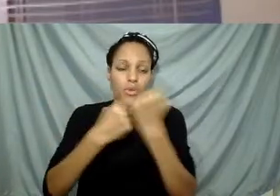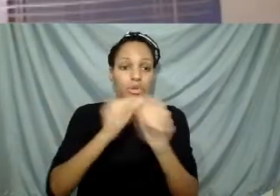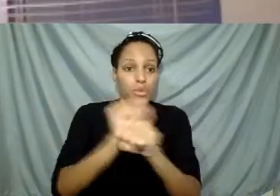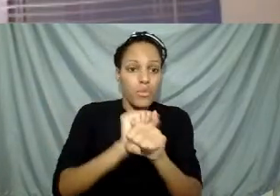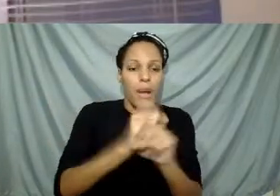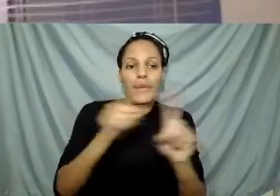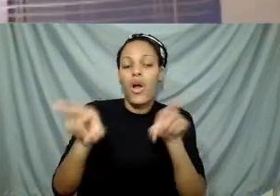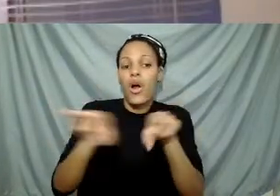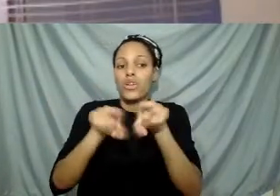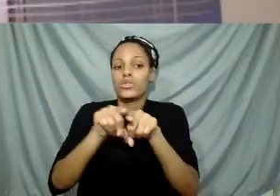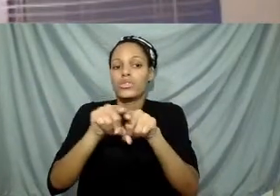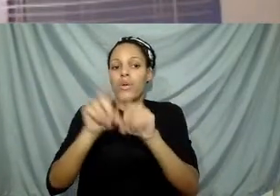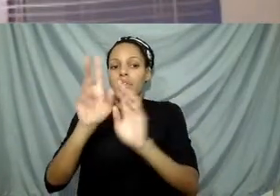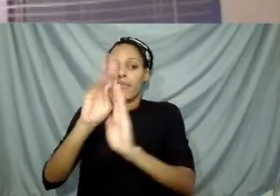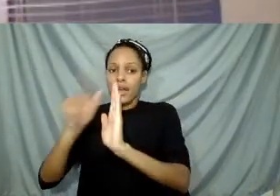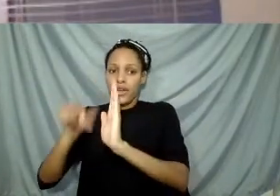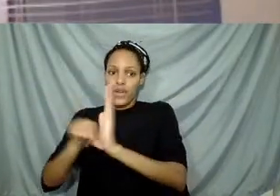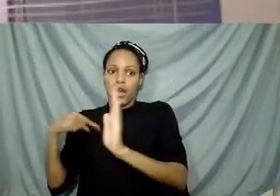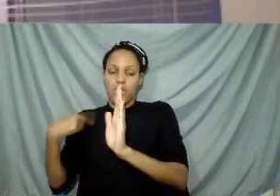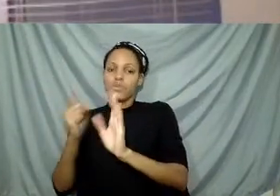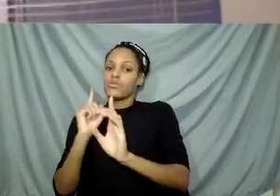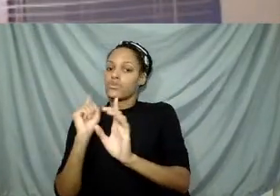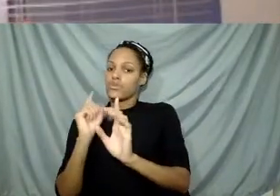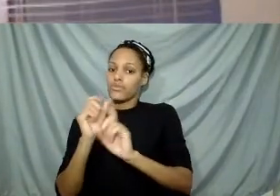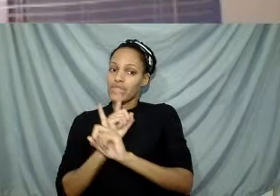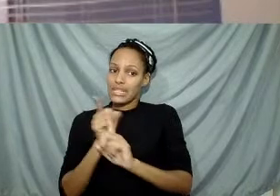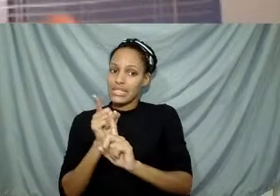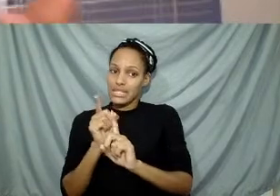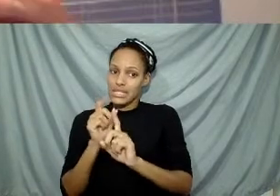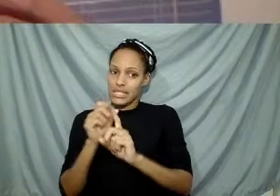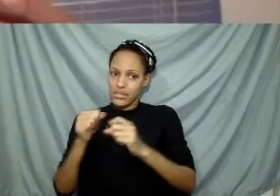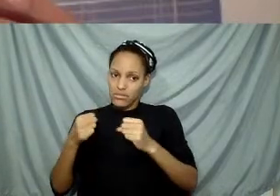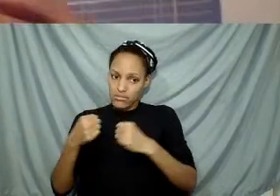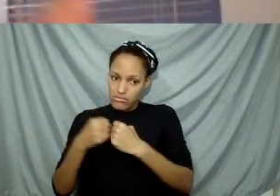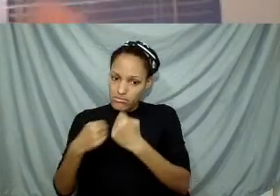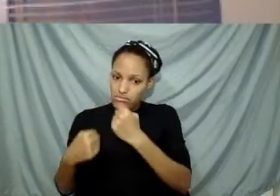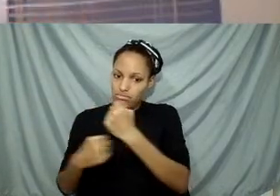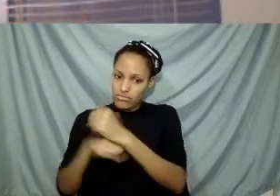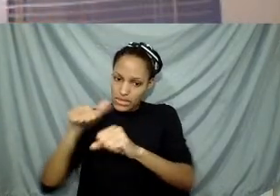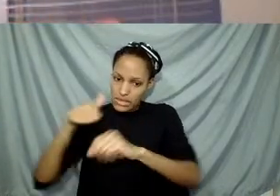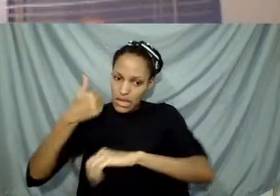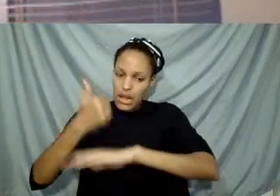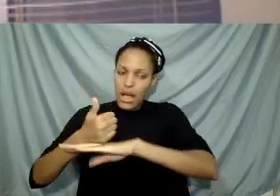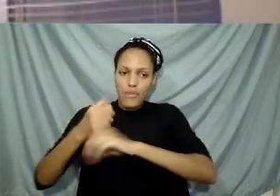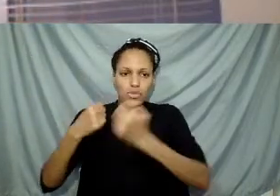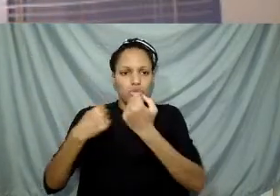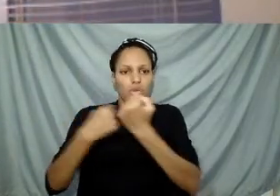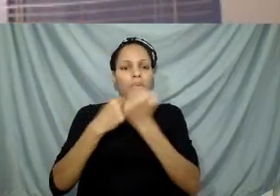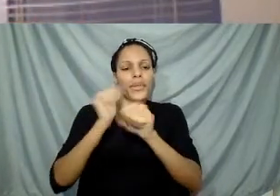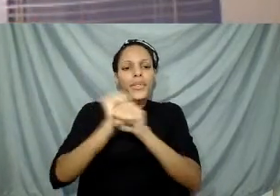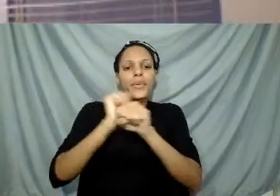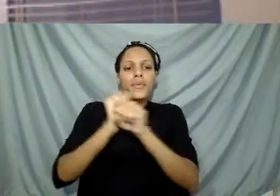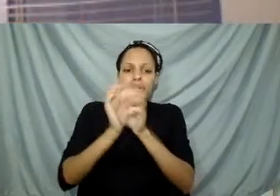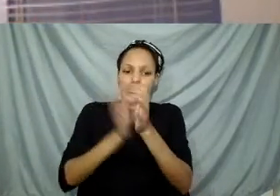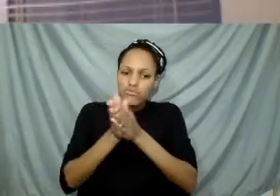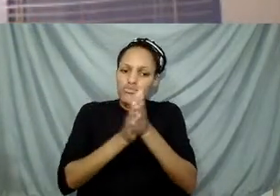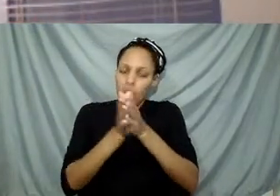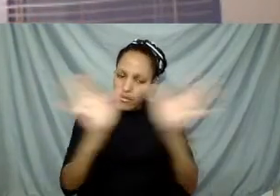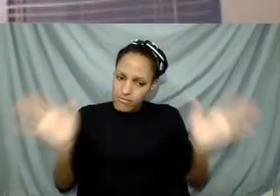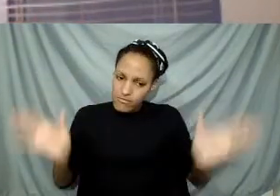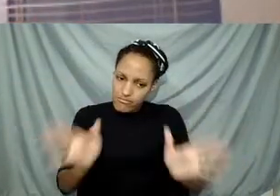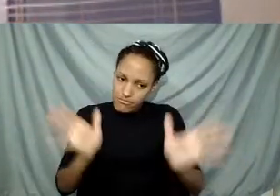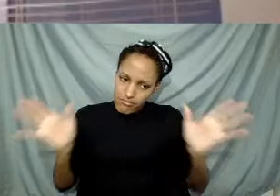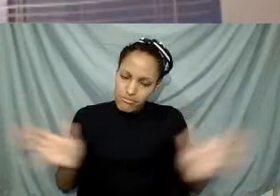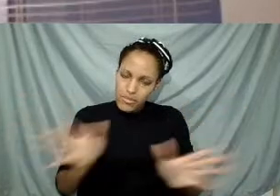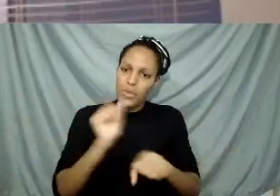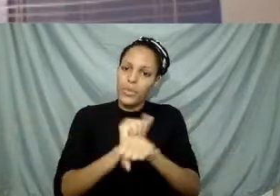scenes shaping the culture that would drive the work, that would support the work and drive the work's business.